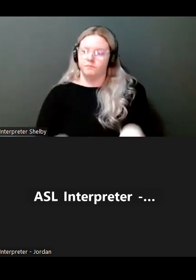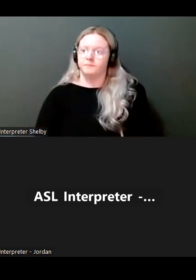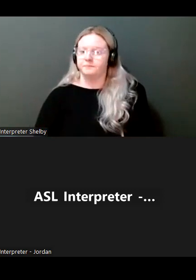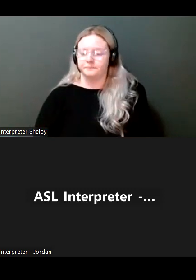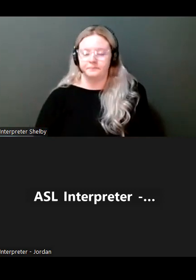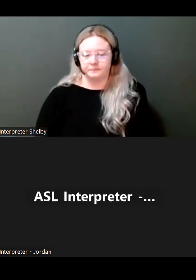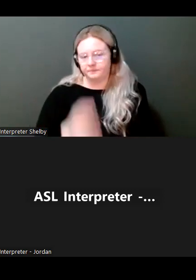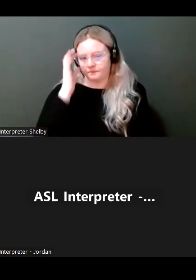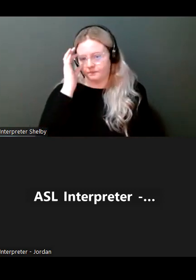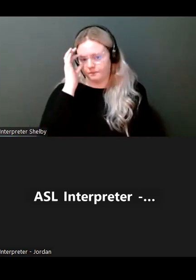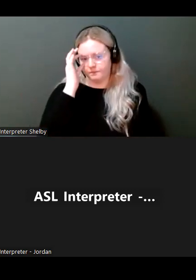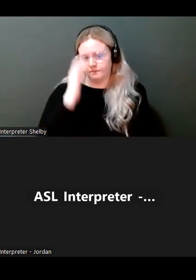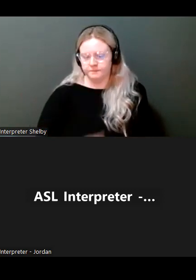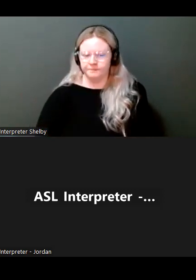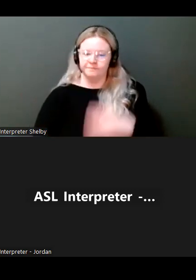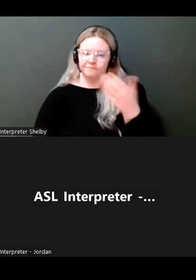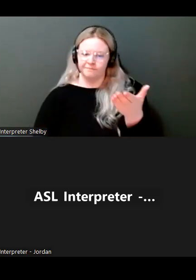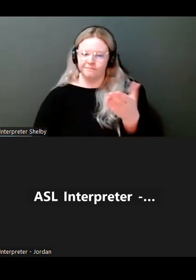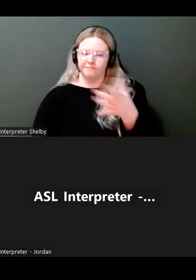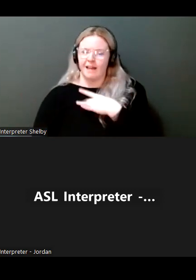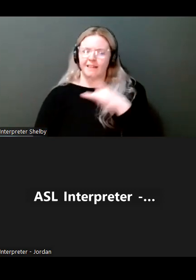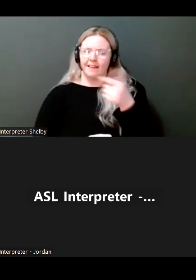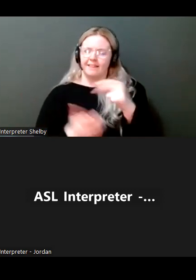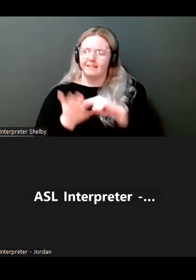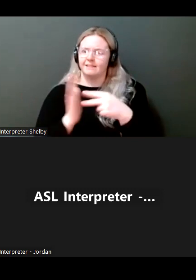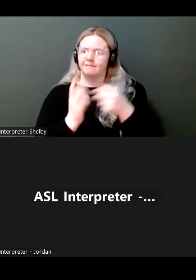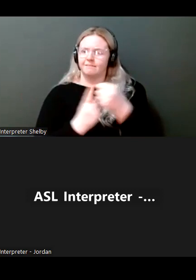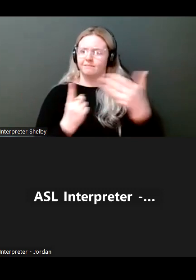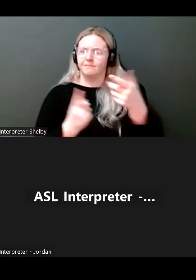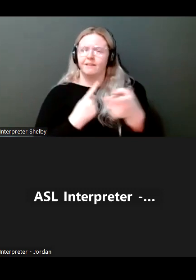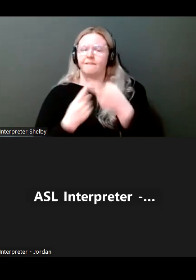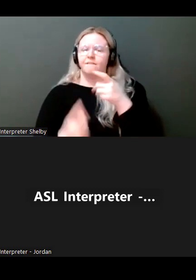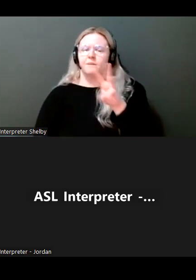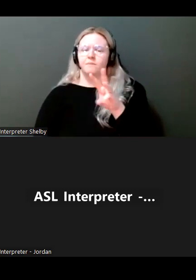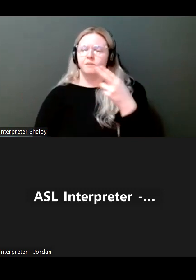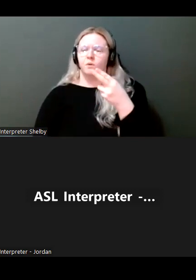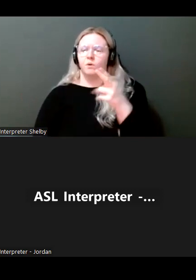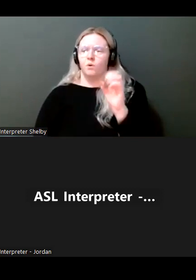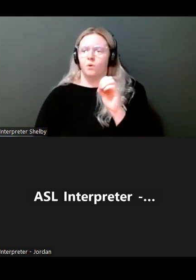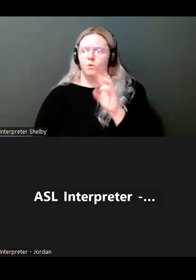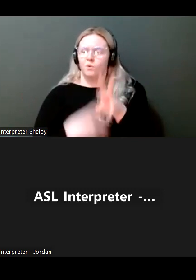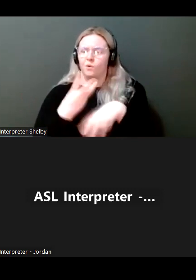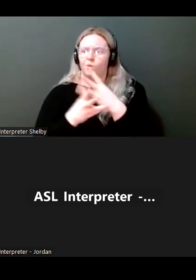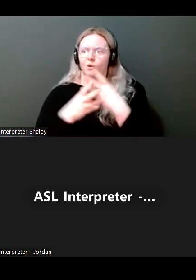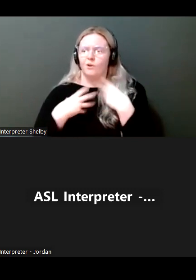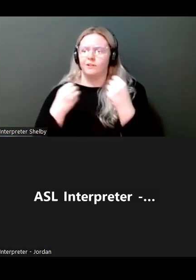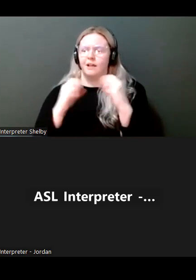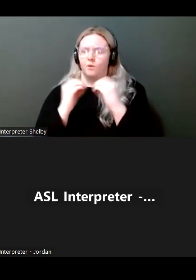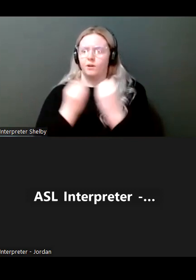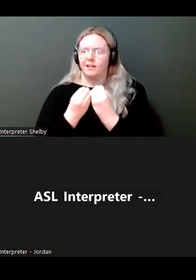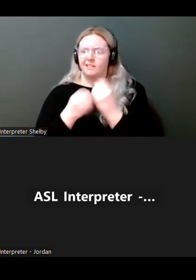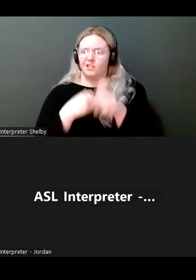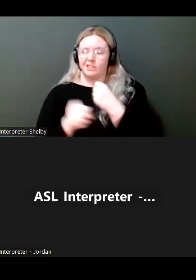So I like this definition of mental wellness. It comes from the World Health Organization in 2012, but I think it's still very relevant